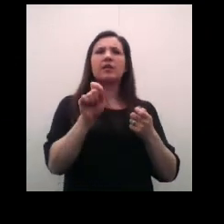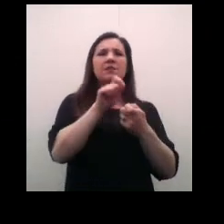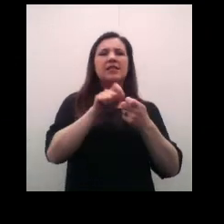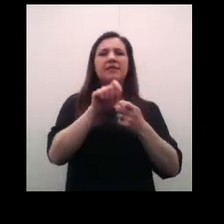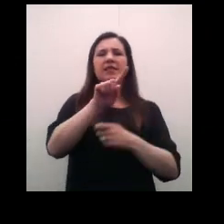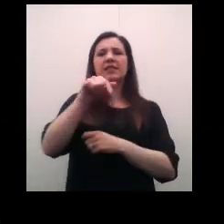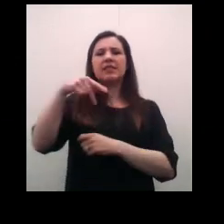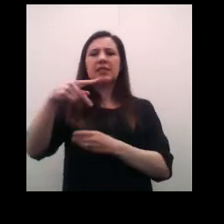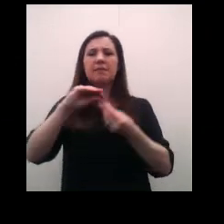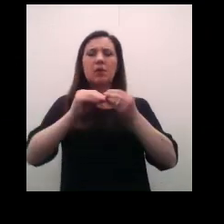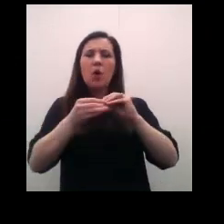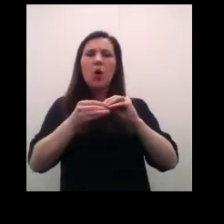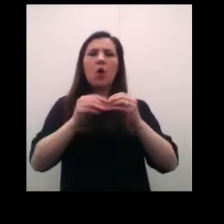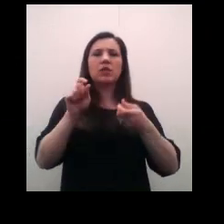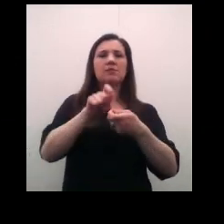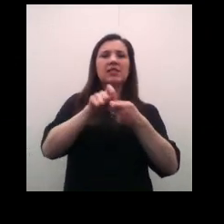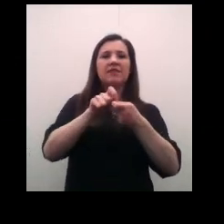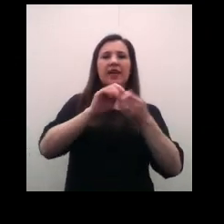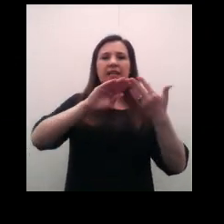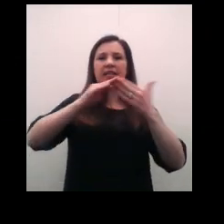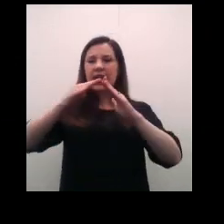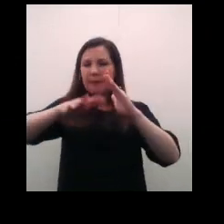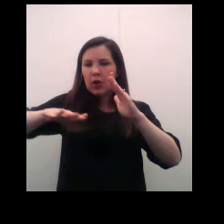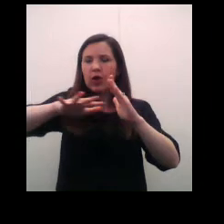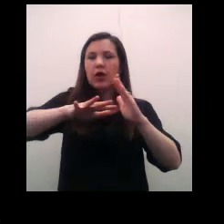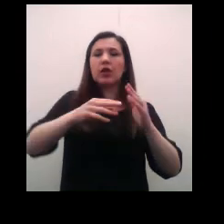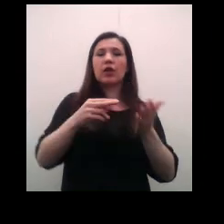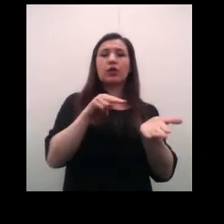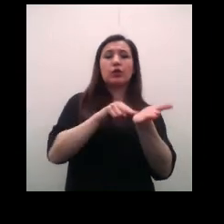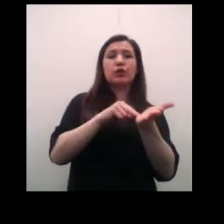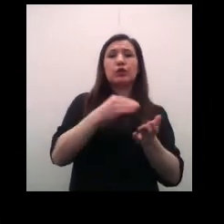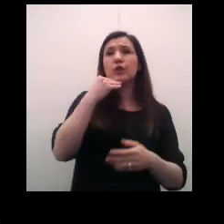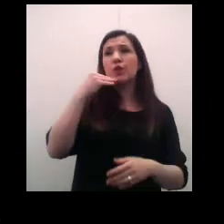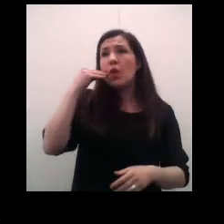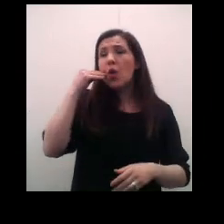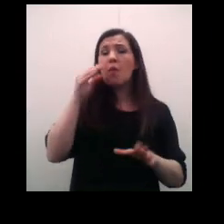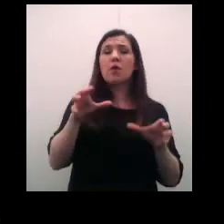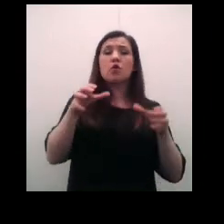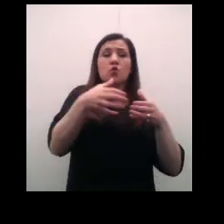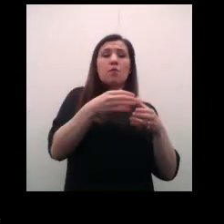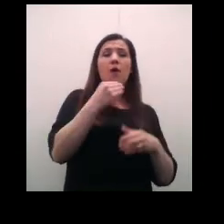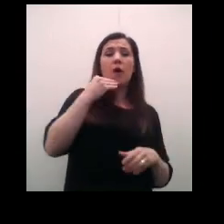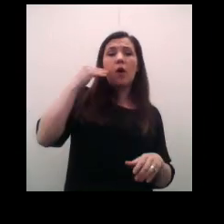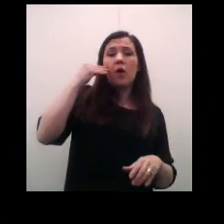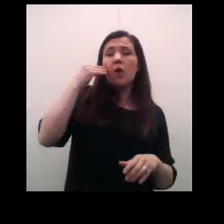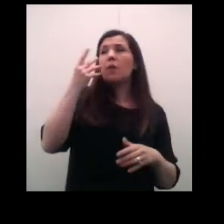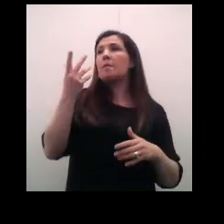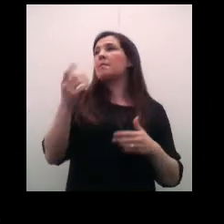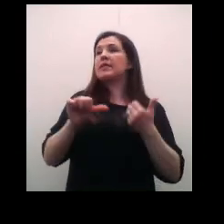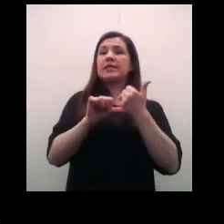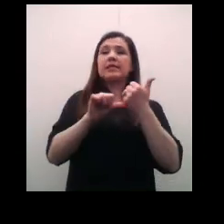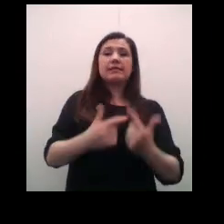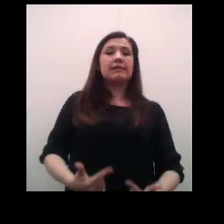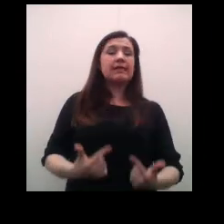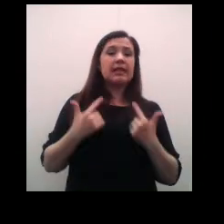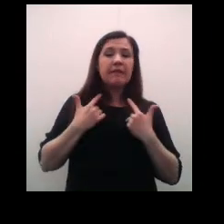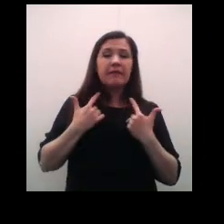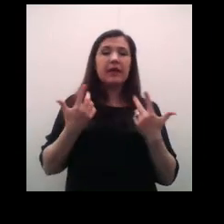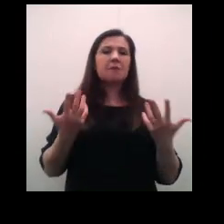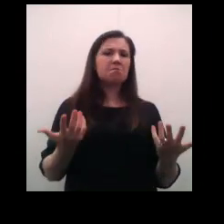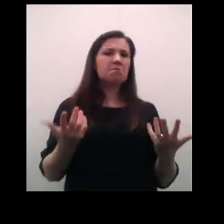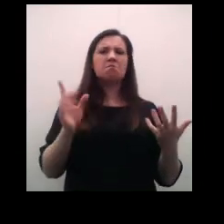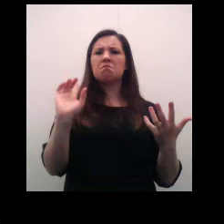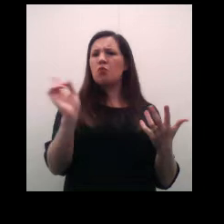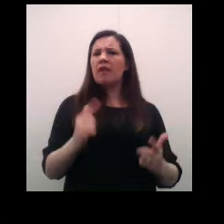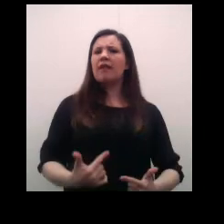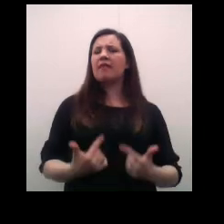code, a particular neighborhood. Are they located in a nursing home? Are they located in a group home? Are they located in an assisted living facility?